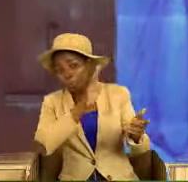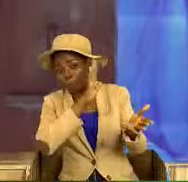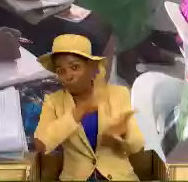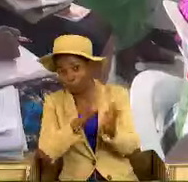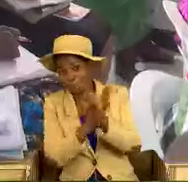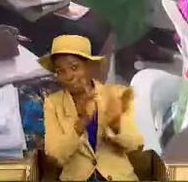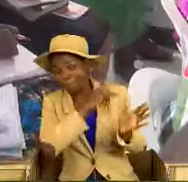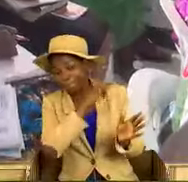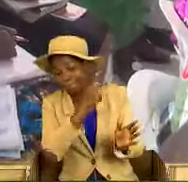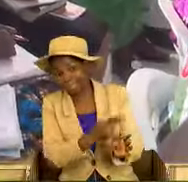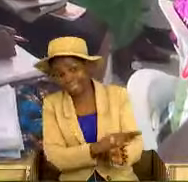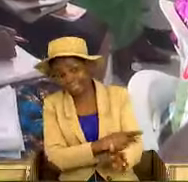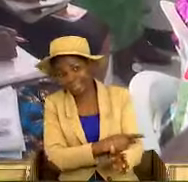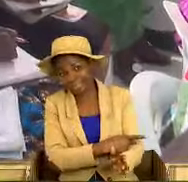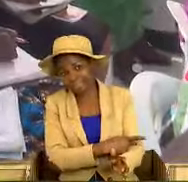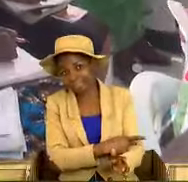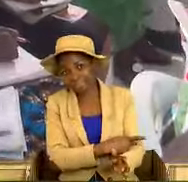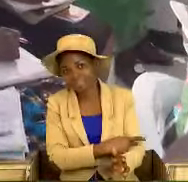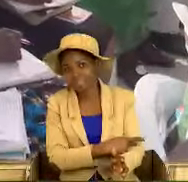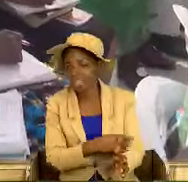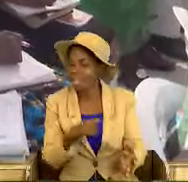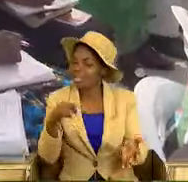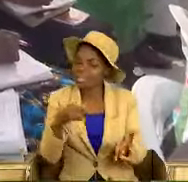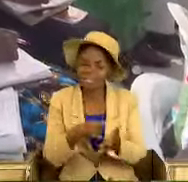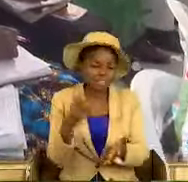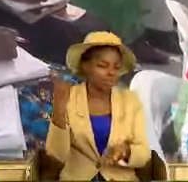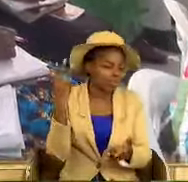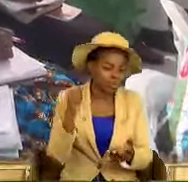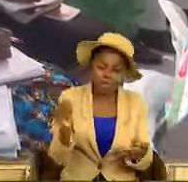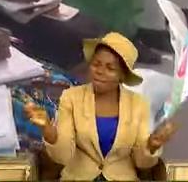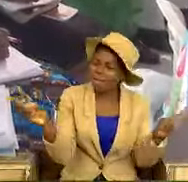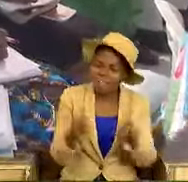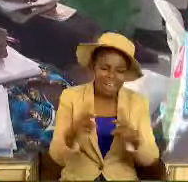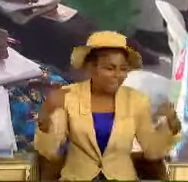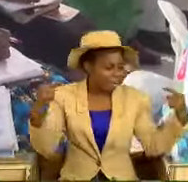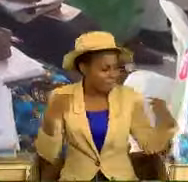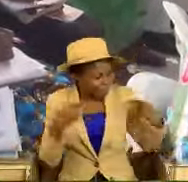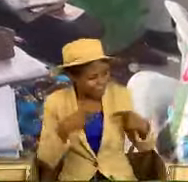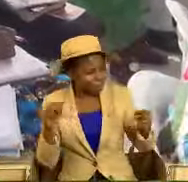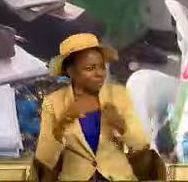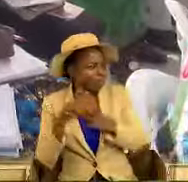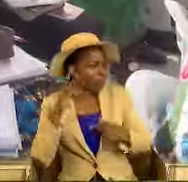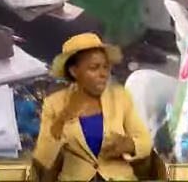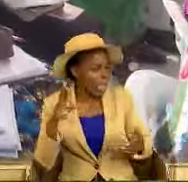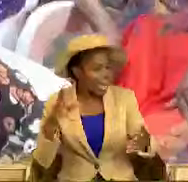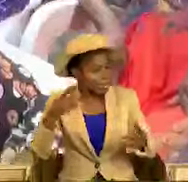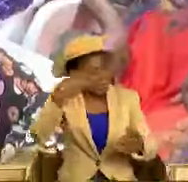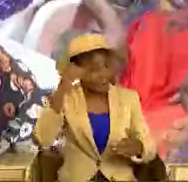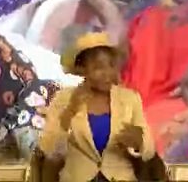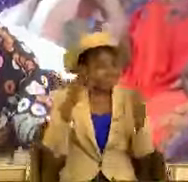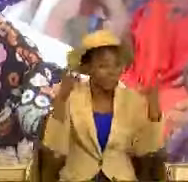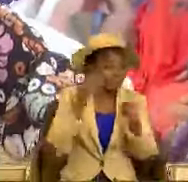it it was devastating to her after so many years of marriage now they brought in another